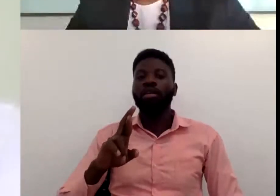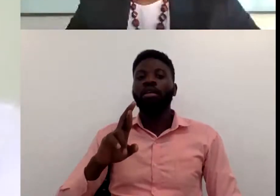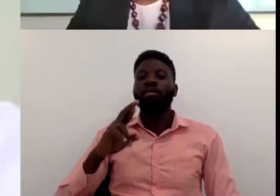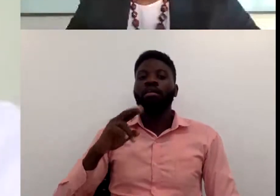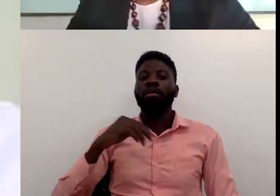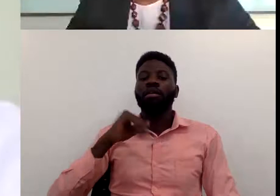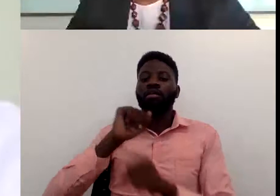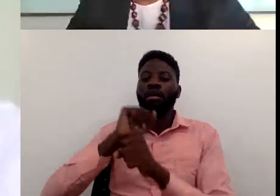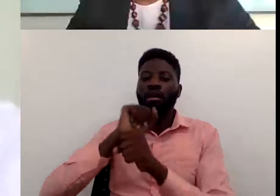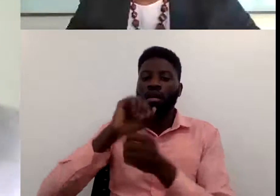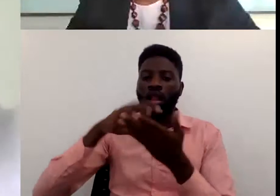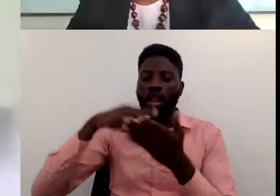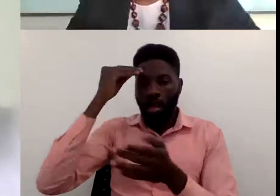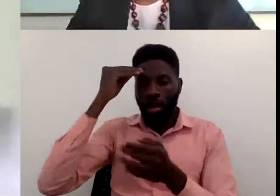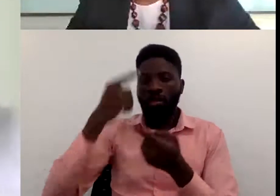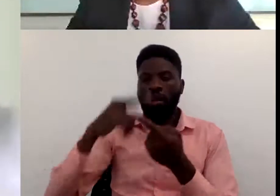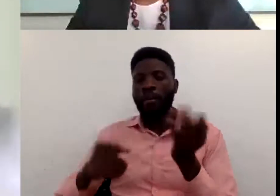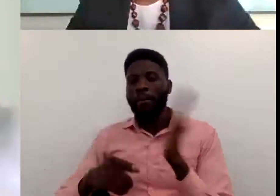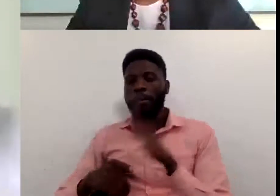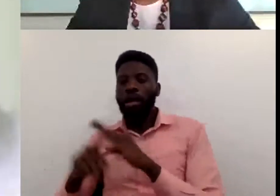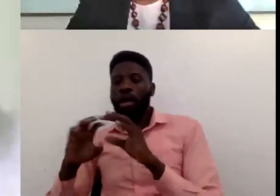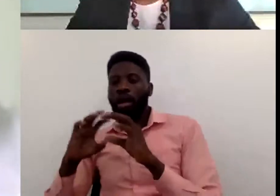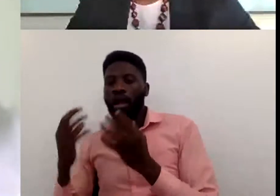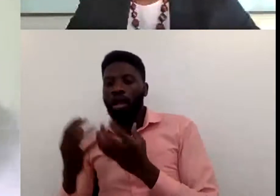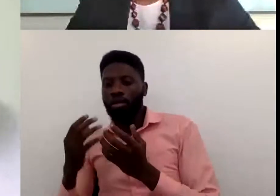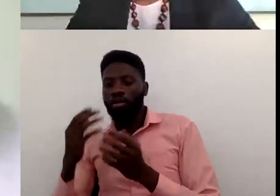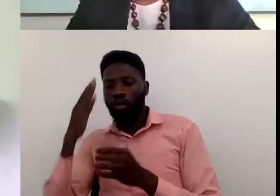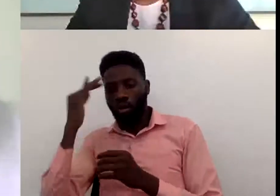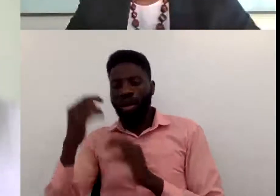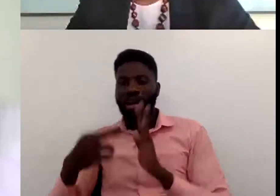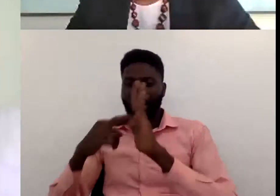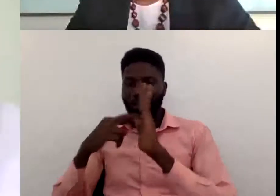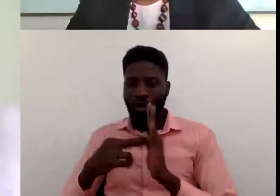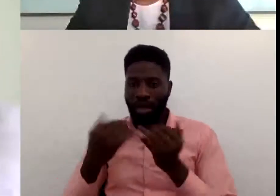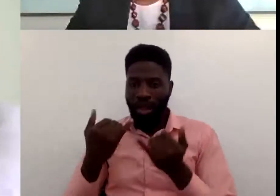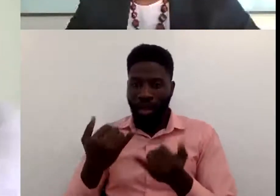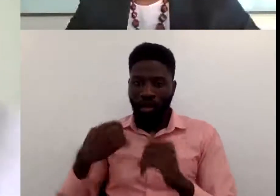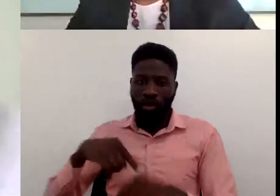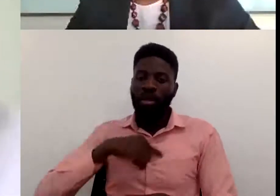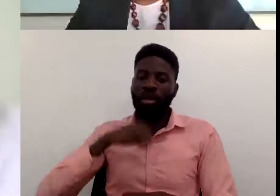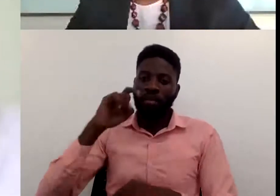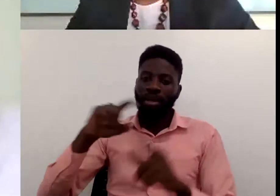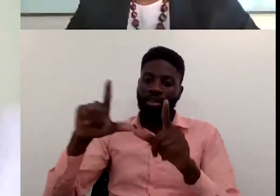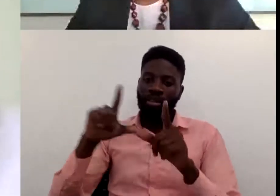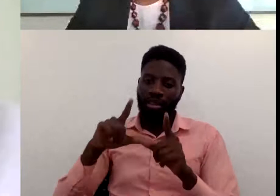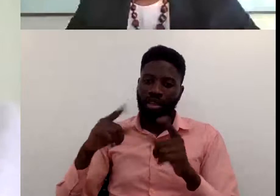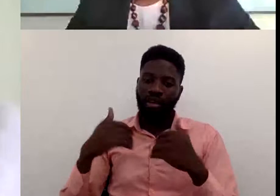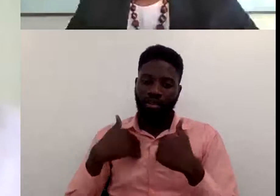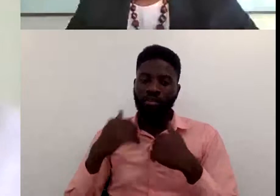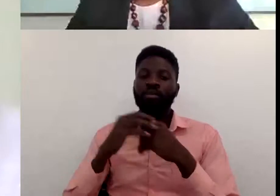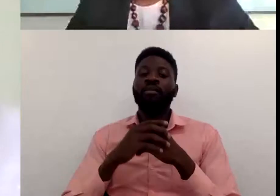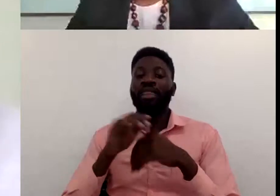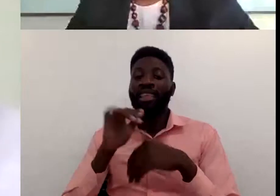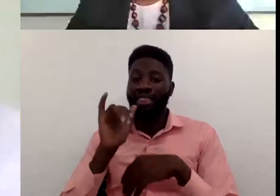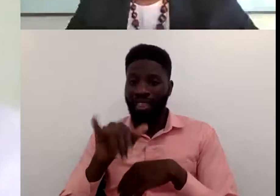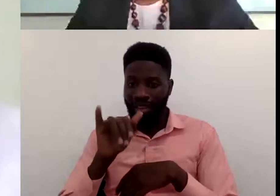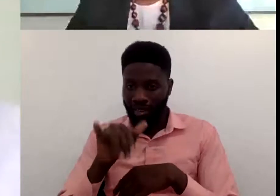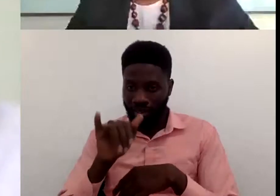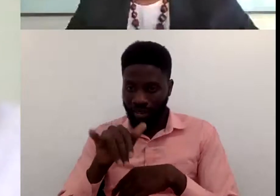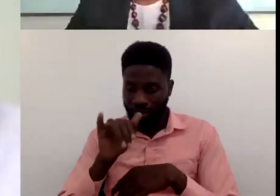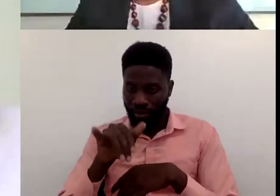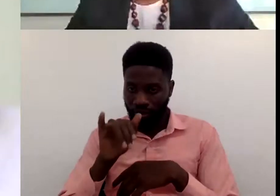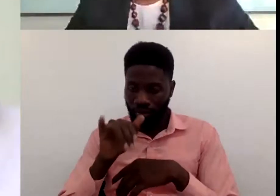but I also had to go back to class because there is a requirement now for us to be certified. But I am